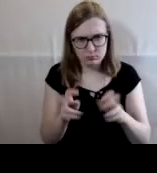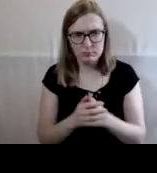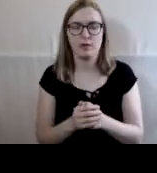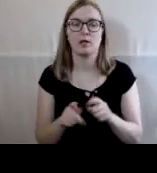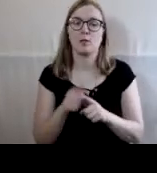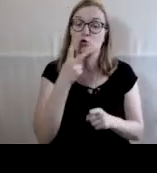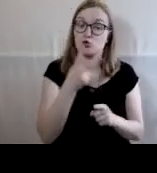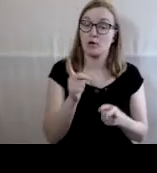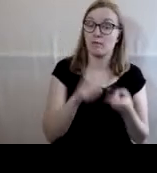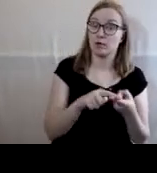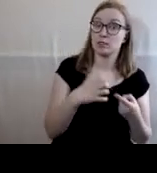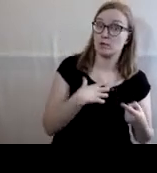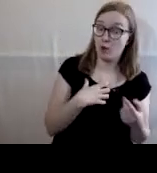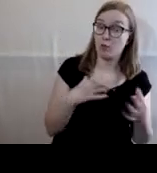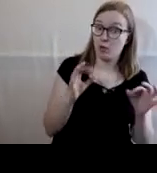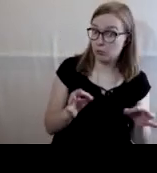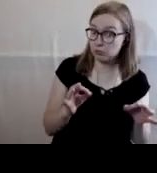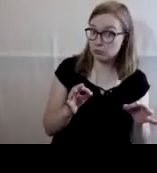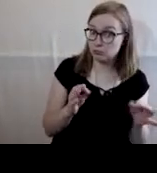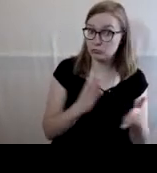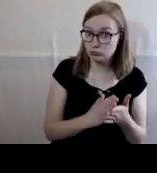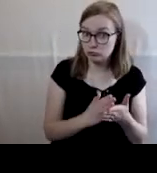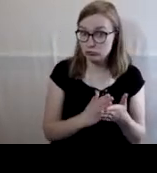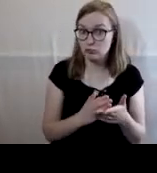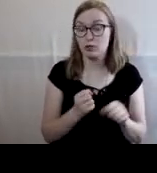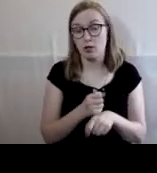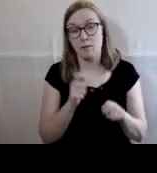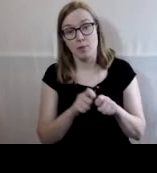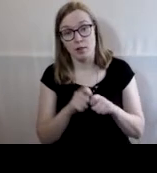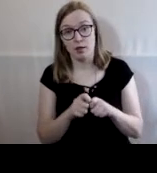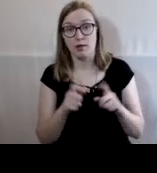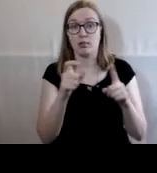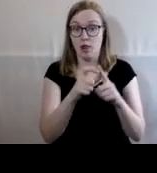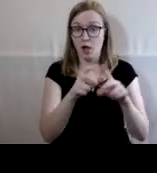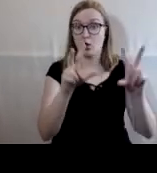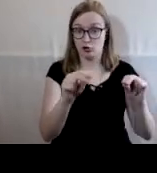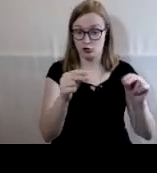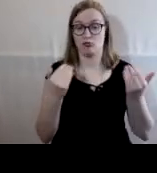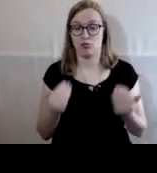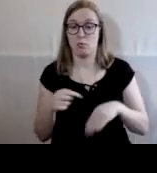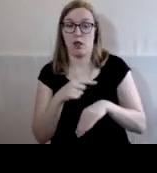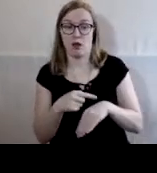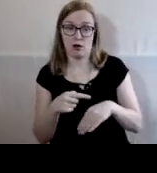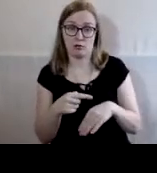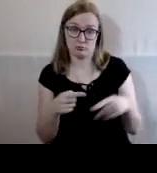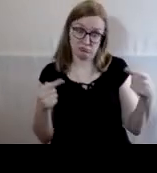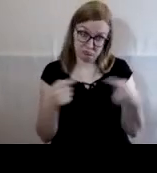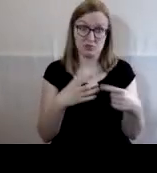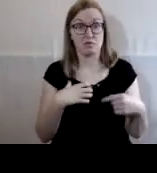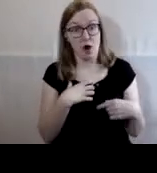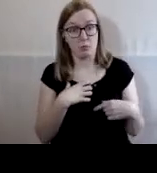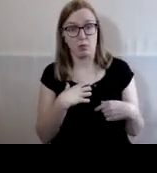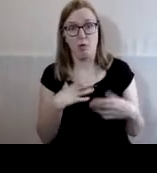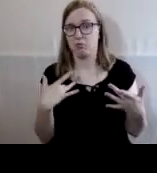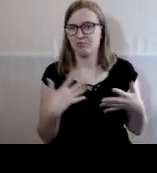Relevance, whether the purpose and need, you need to check whether the courses are still relevant. They're still